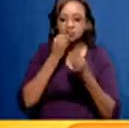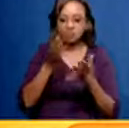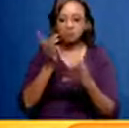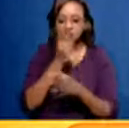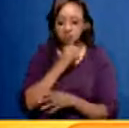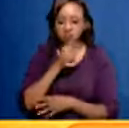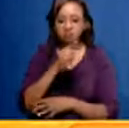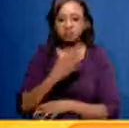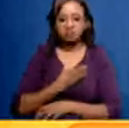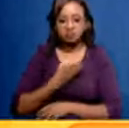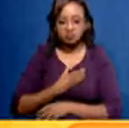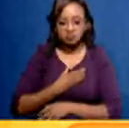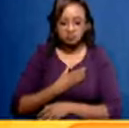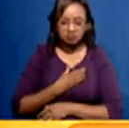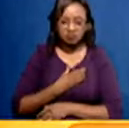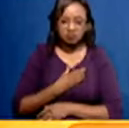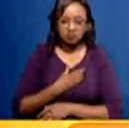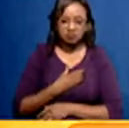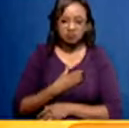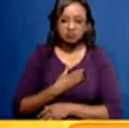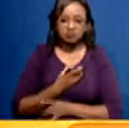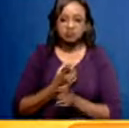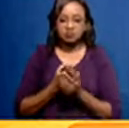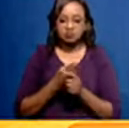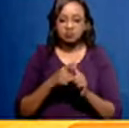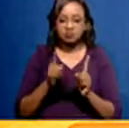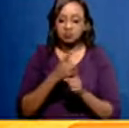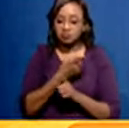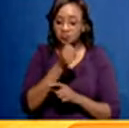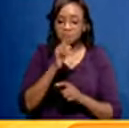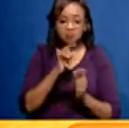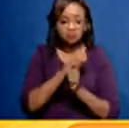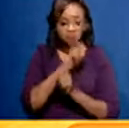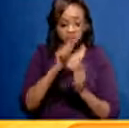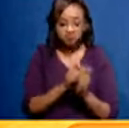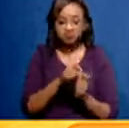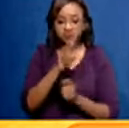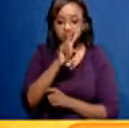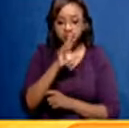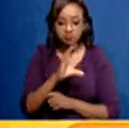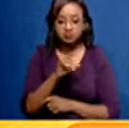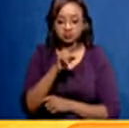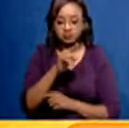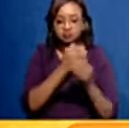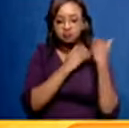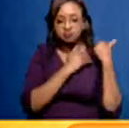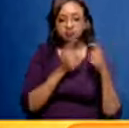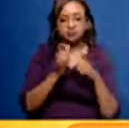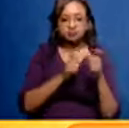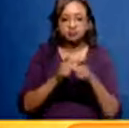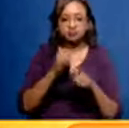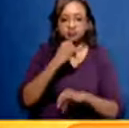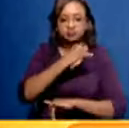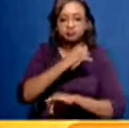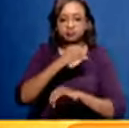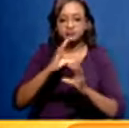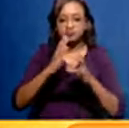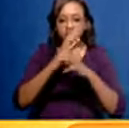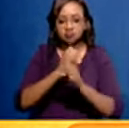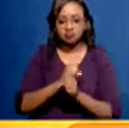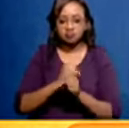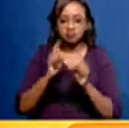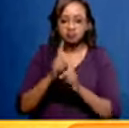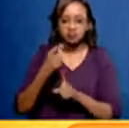with the council. But they are, and particularly the vice chancellor, is responsible to run the organization. And we have a very